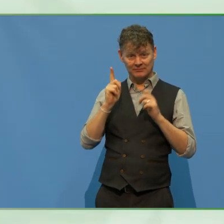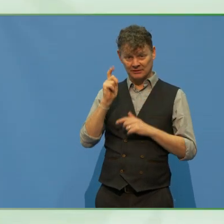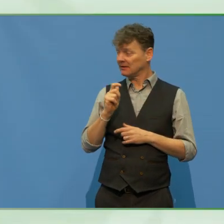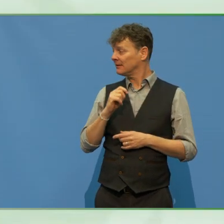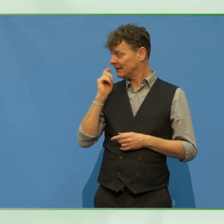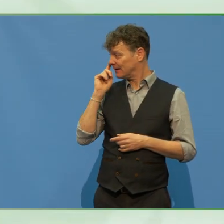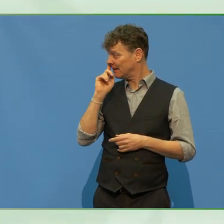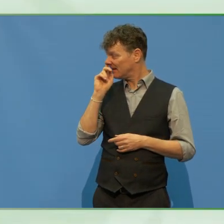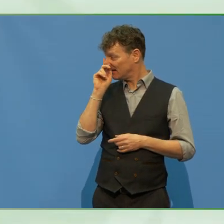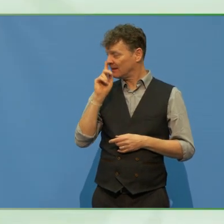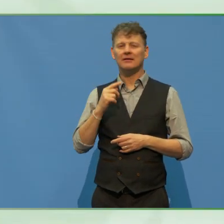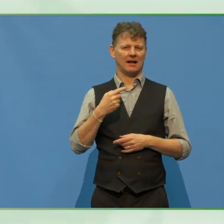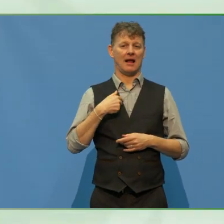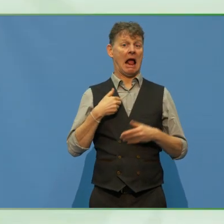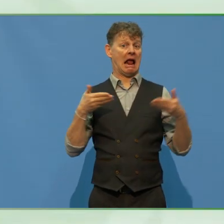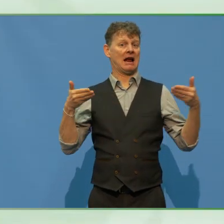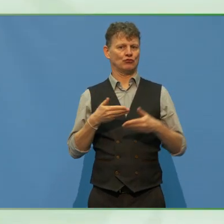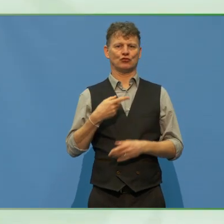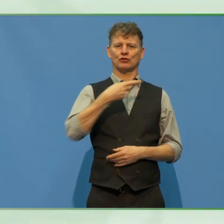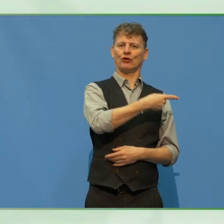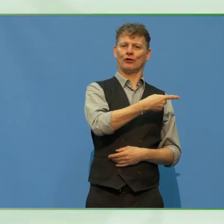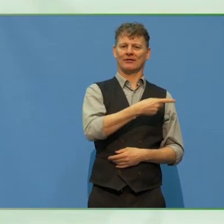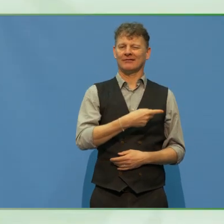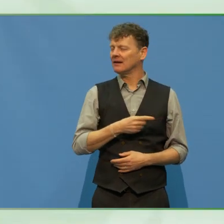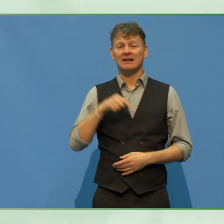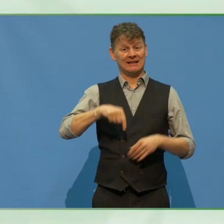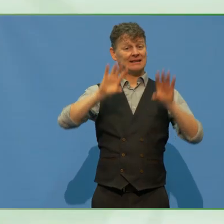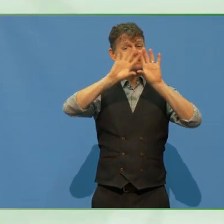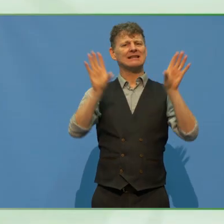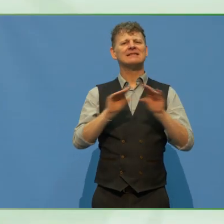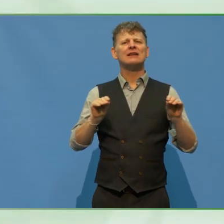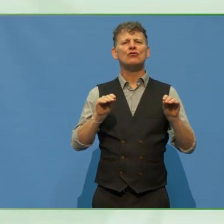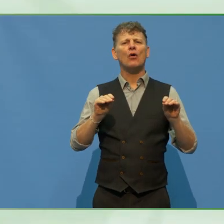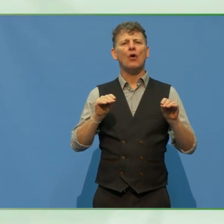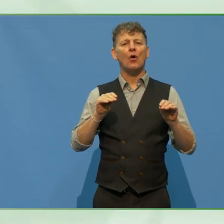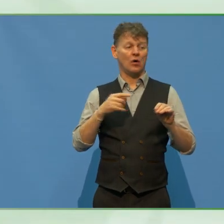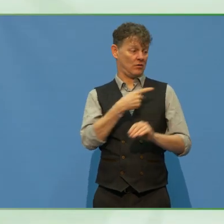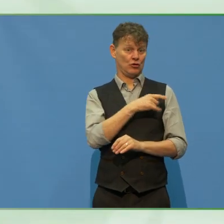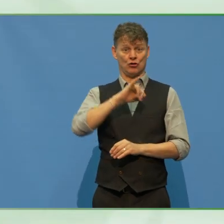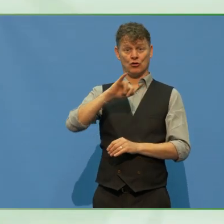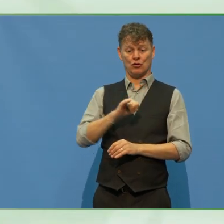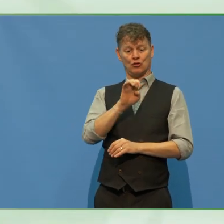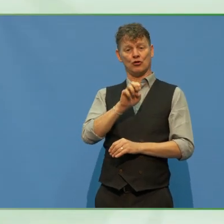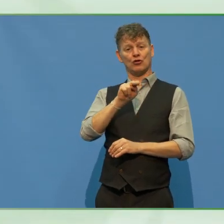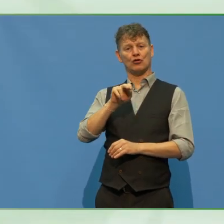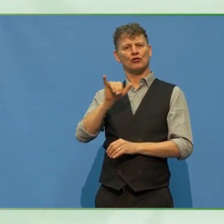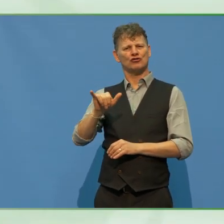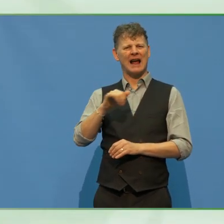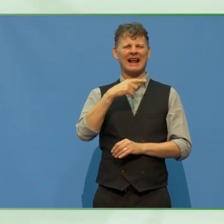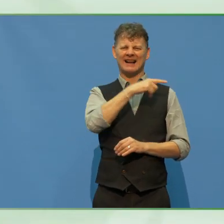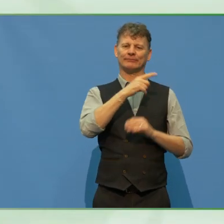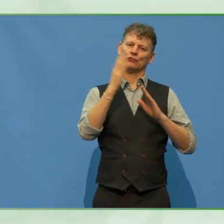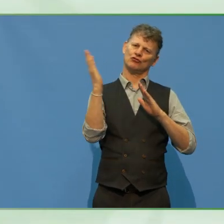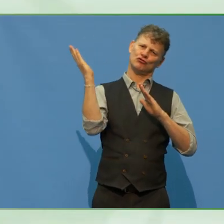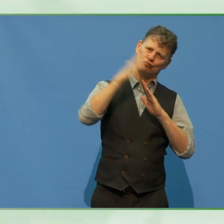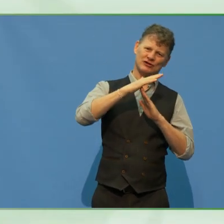with a more formal introduction. I think in spaces like ZeroCon, Jenny has had the moniker of Chief Accessibility